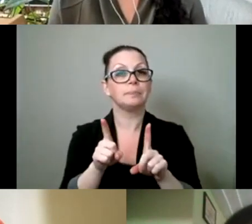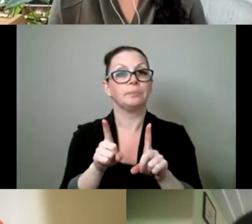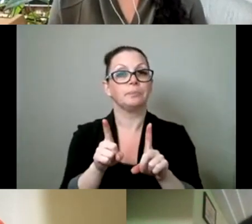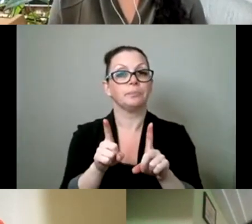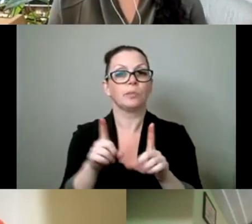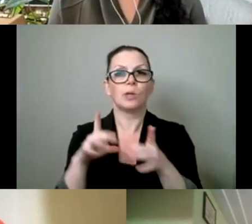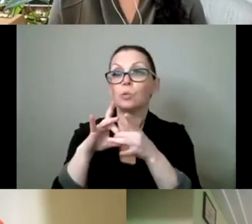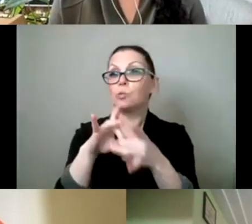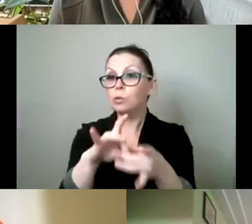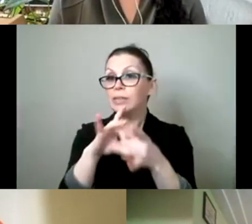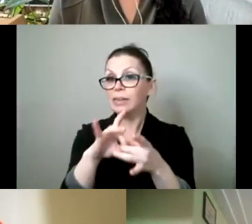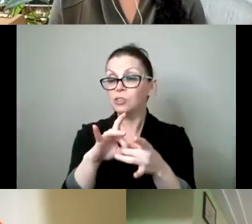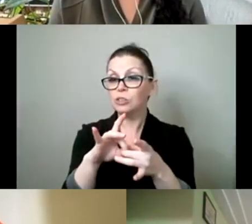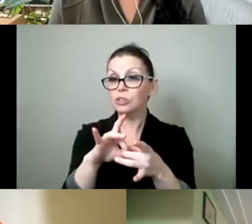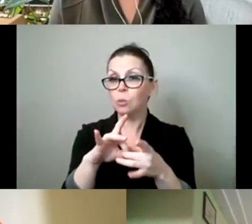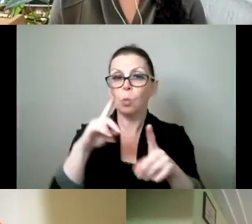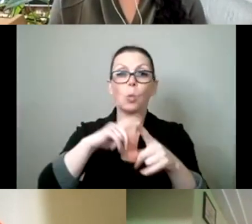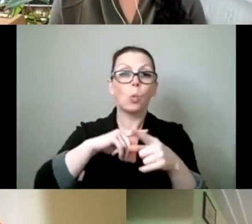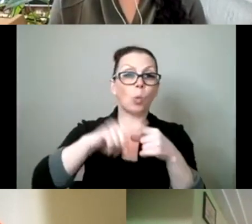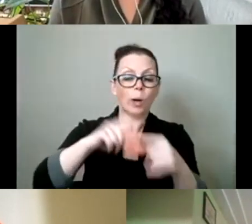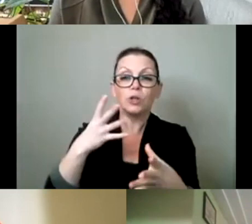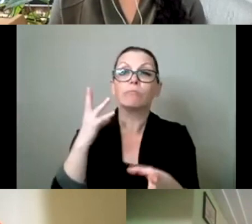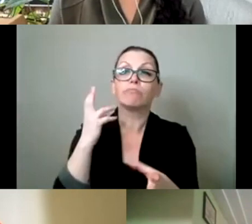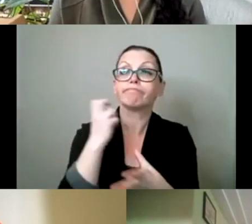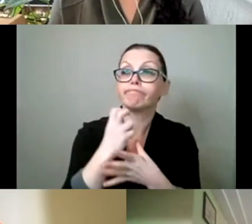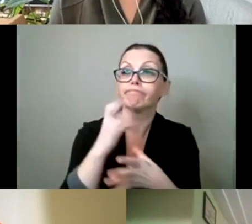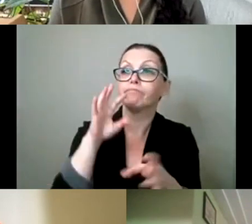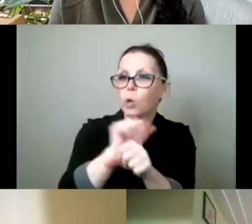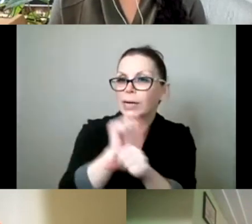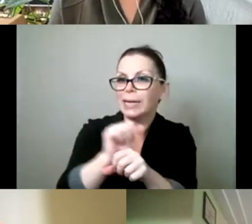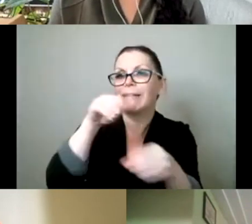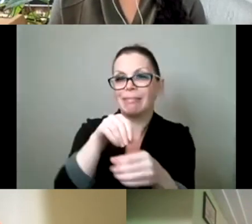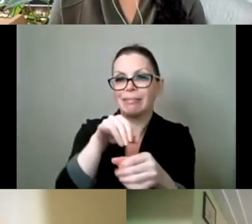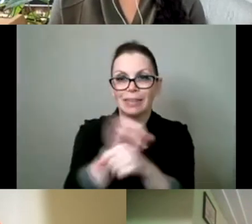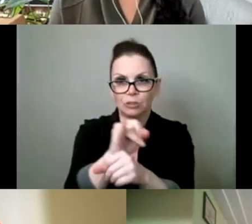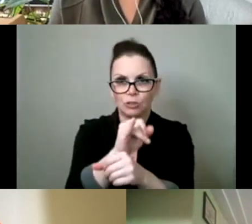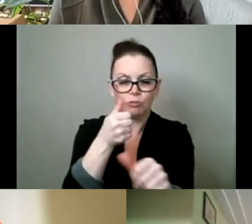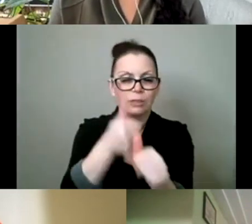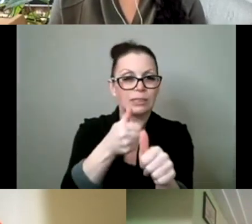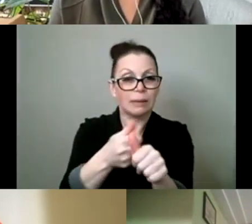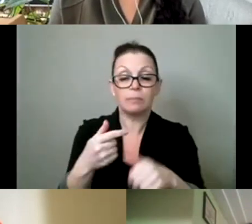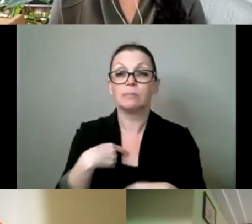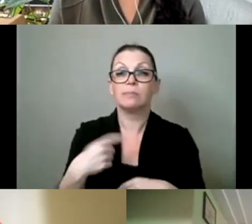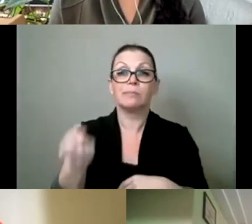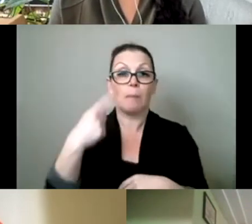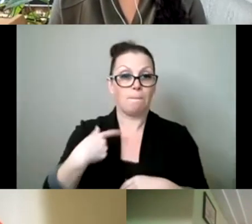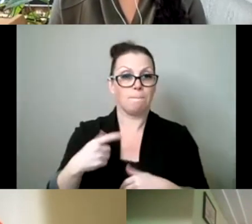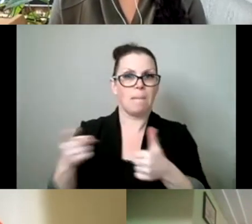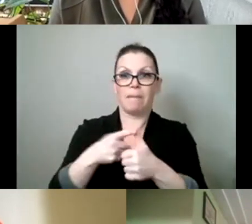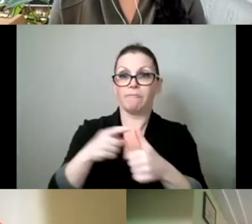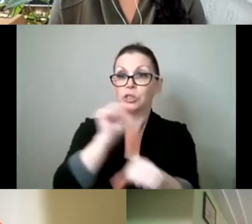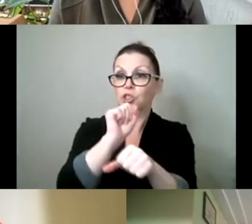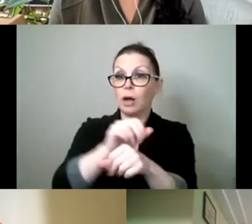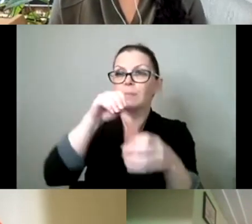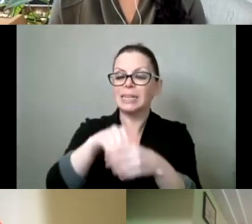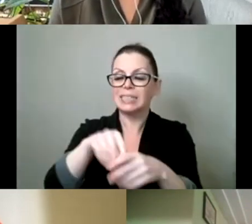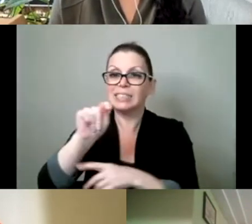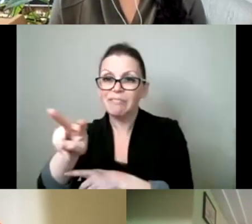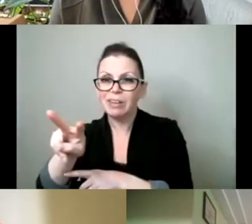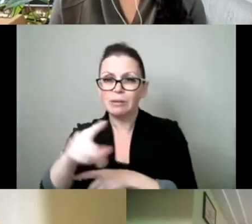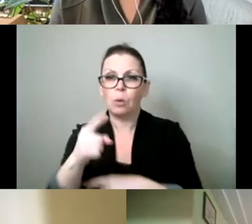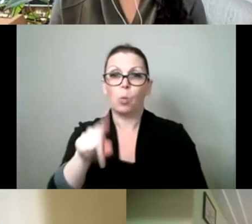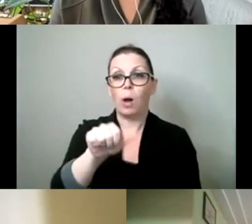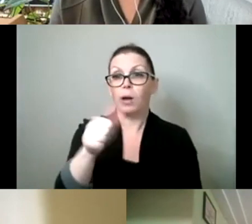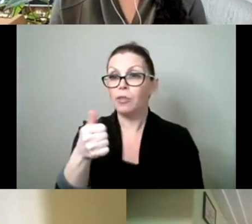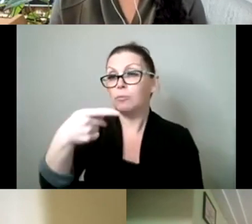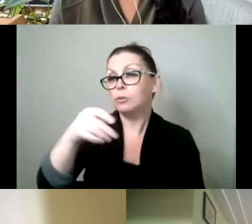but the relationships once you're in the industry. So my first job in television, there was only one other